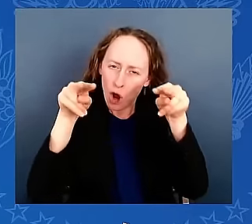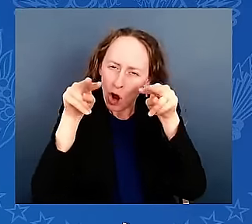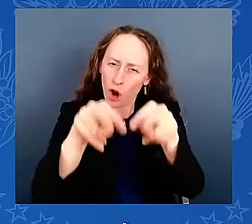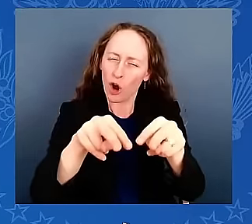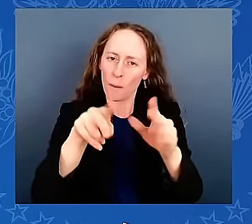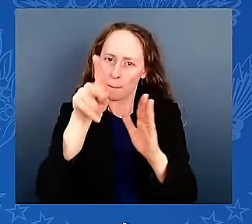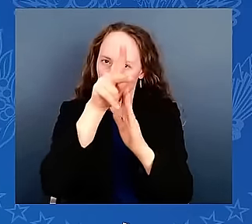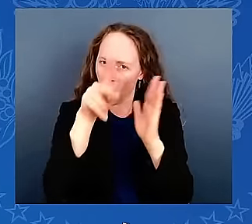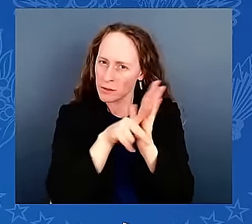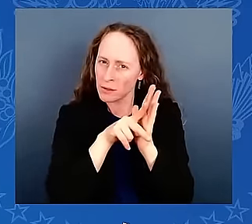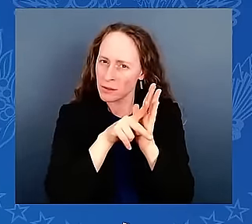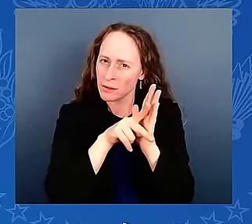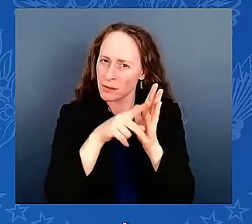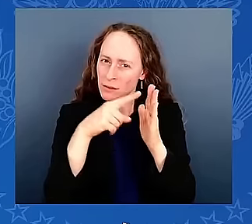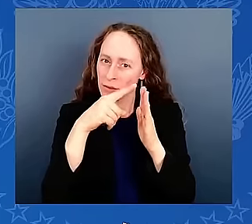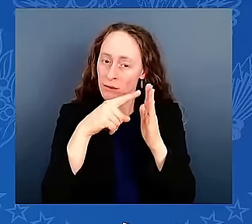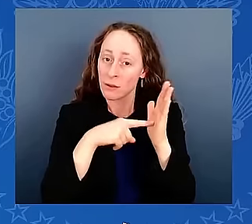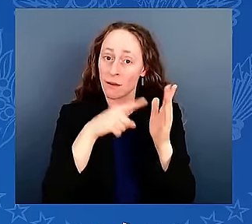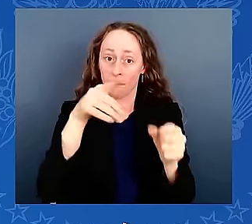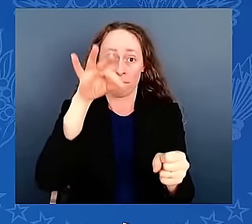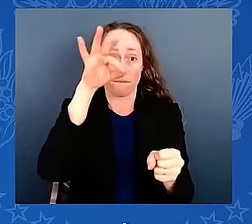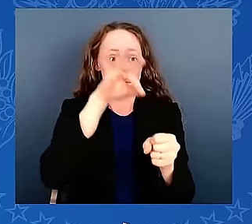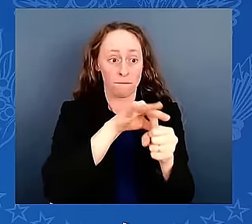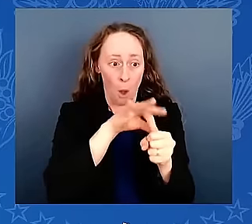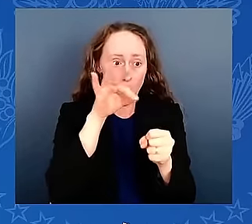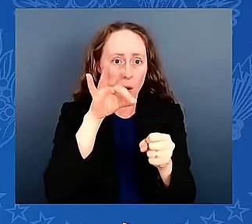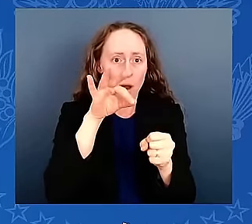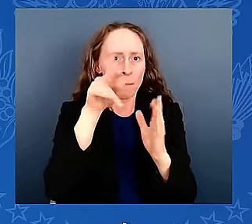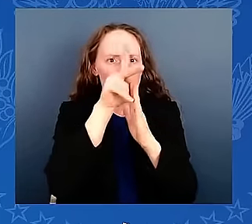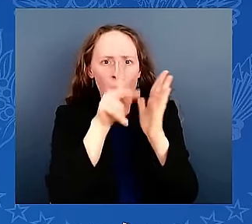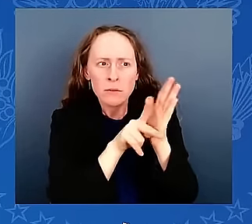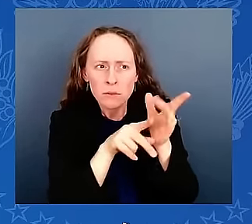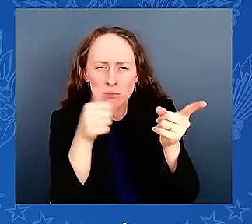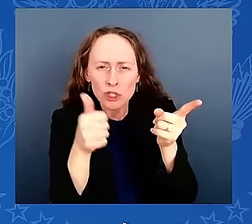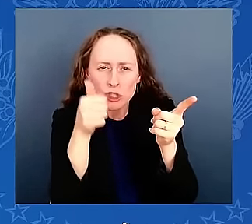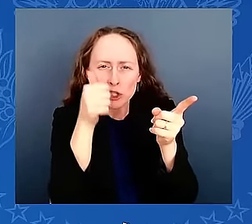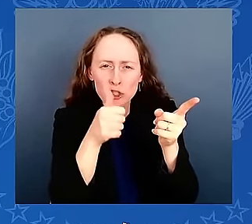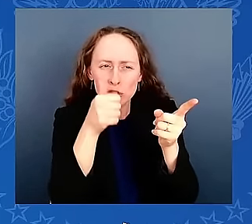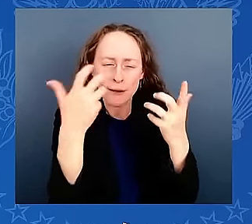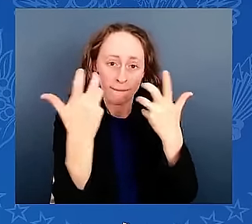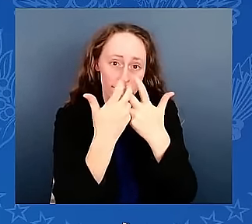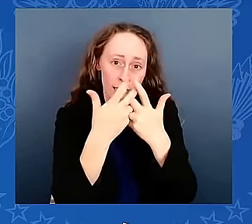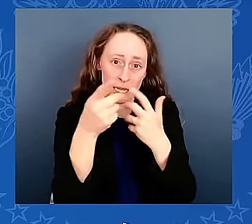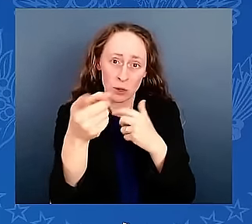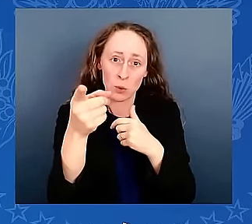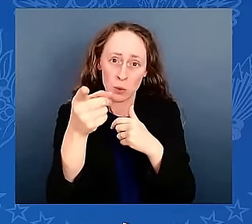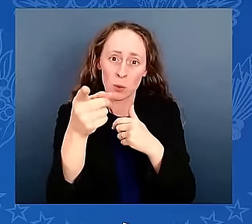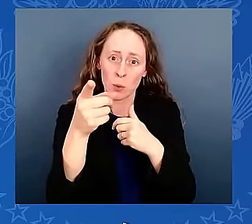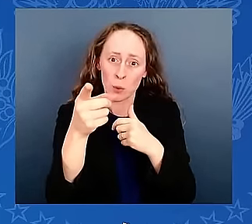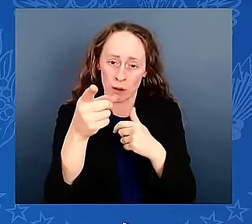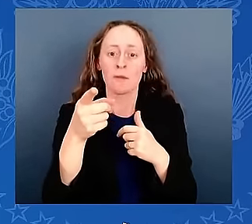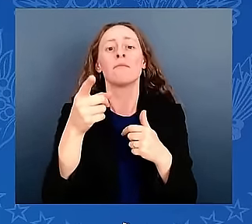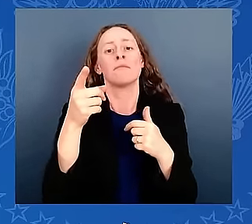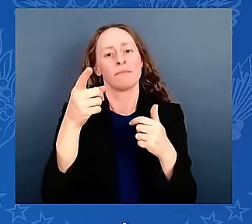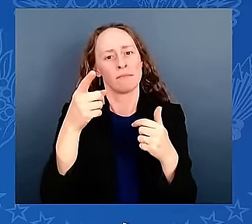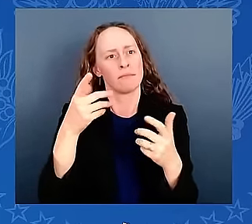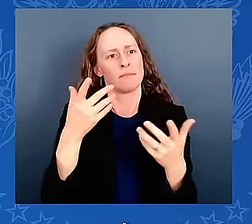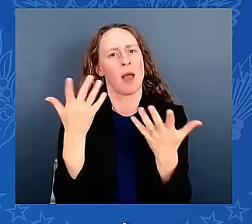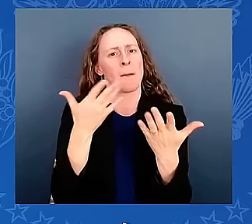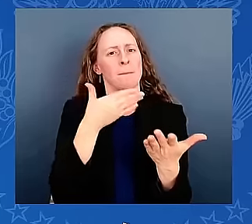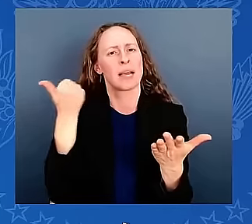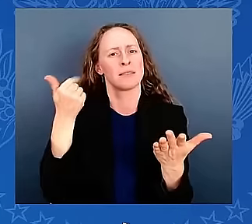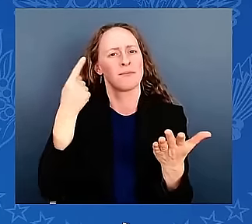who align themselves with what's in the best interest of our communities. And I can assure